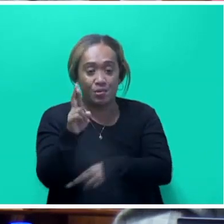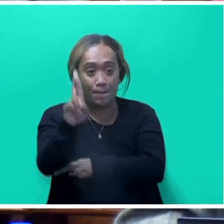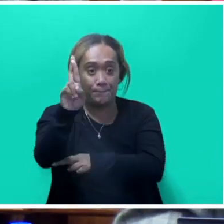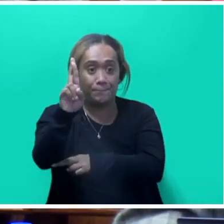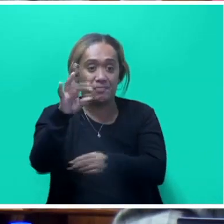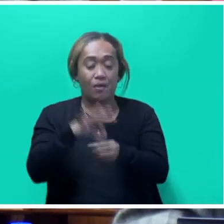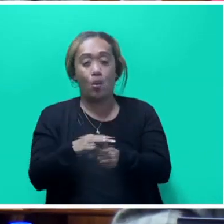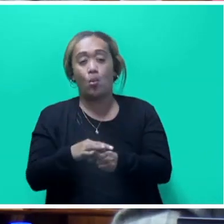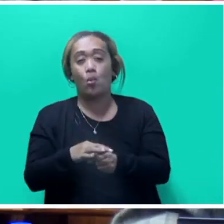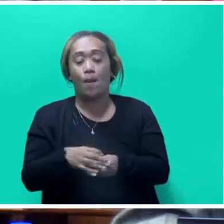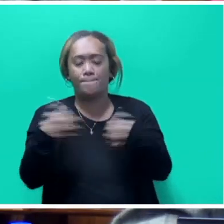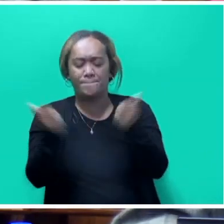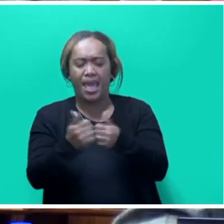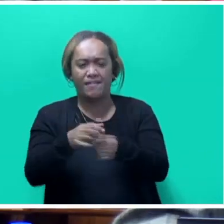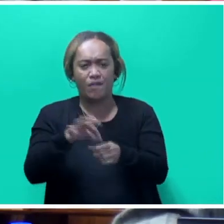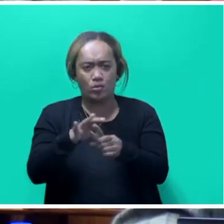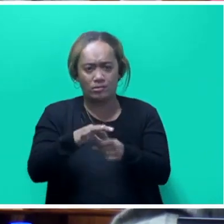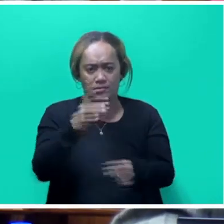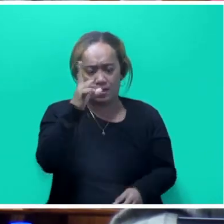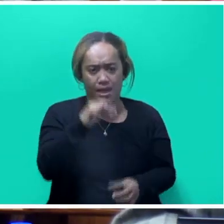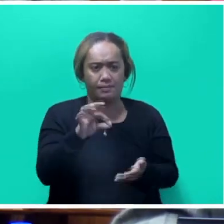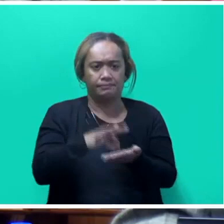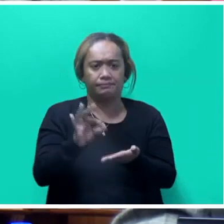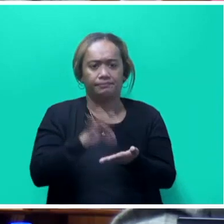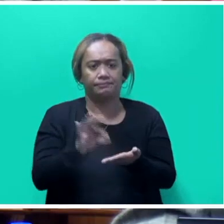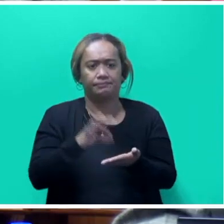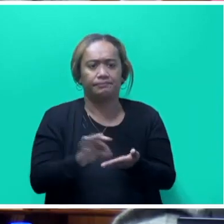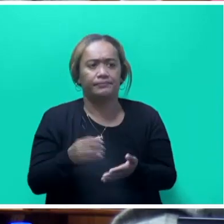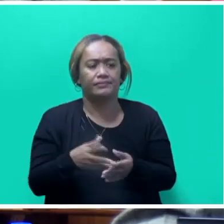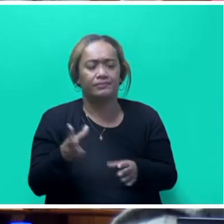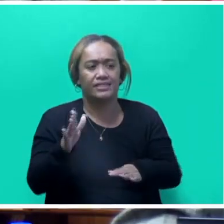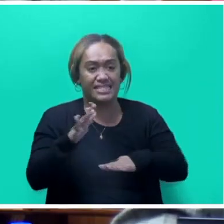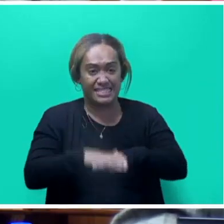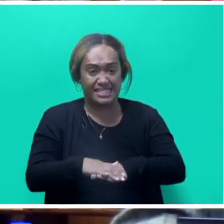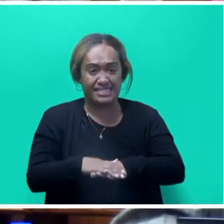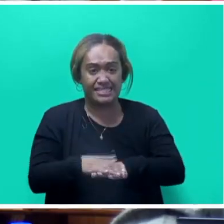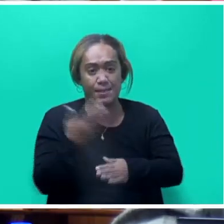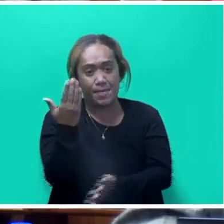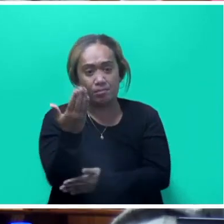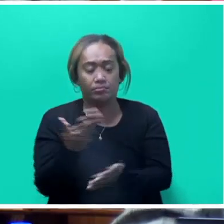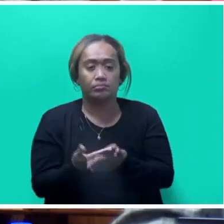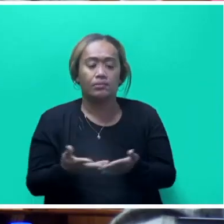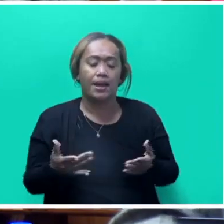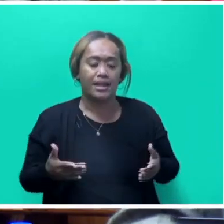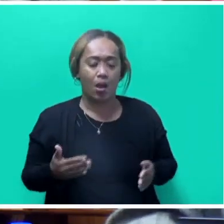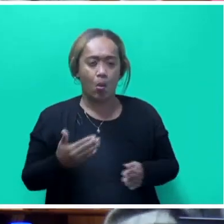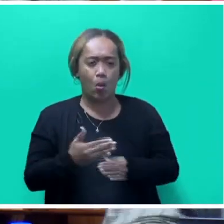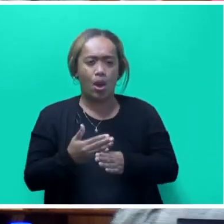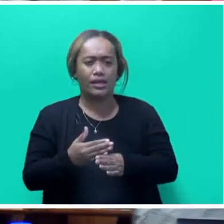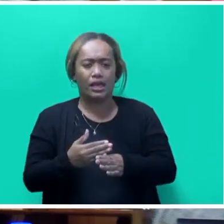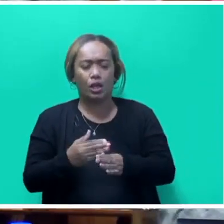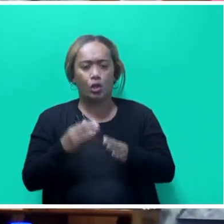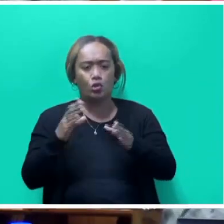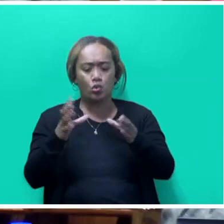can cast as many votes as there are available seats. The working group is in the process of carrying out reviews of the